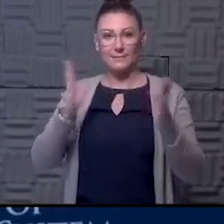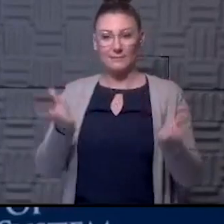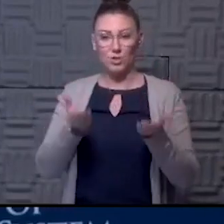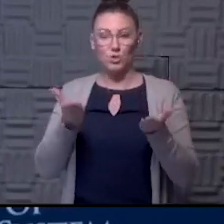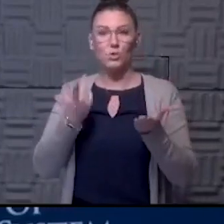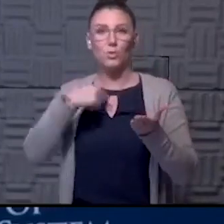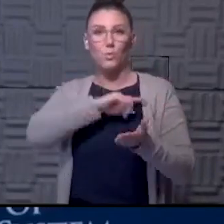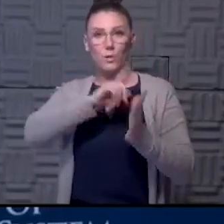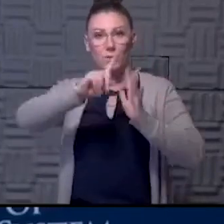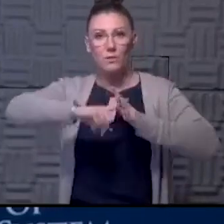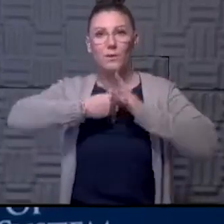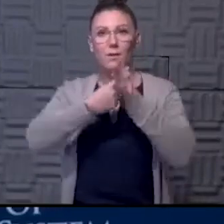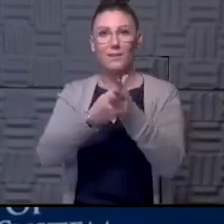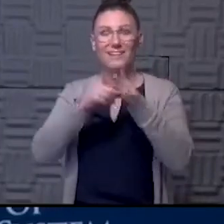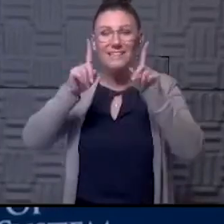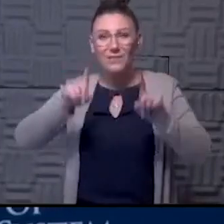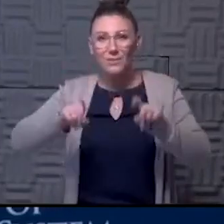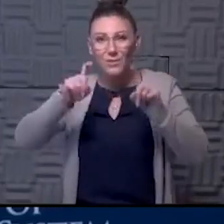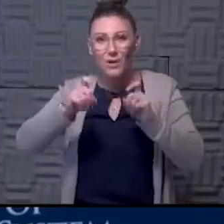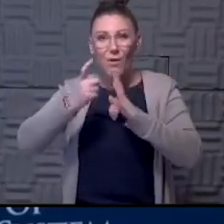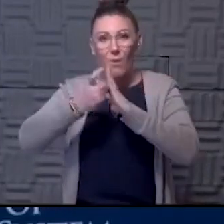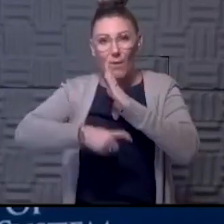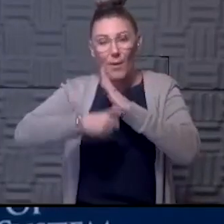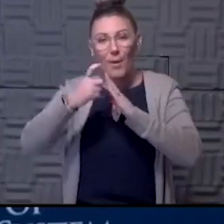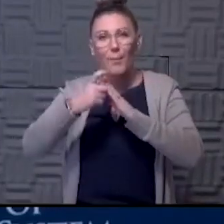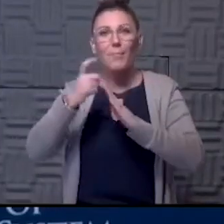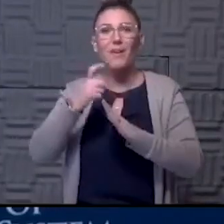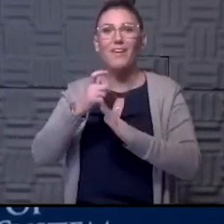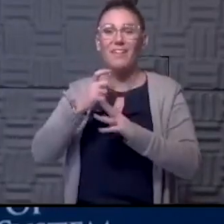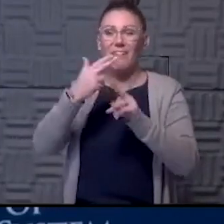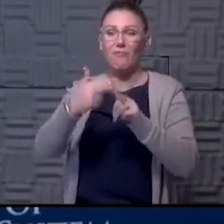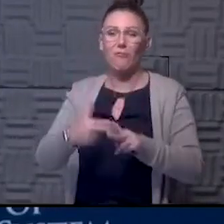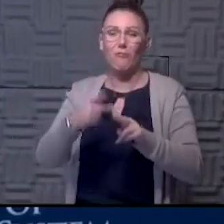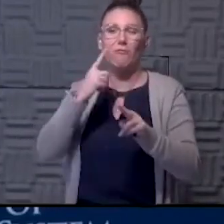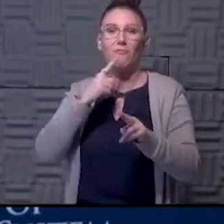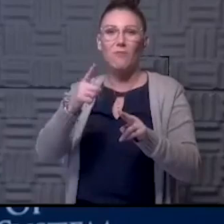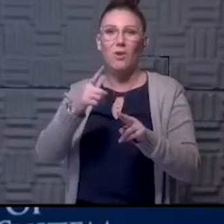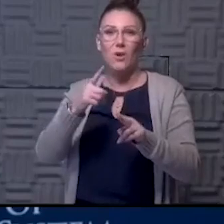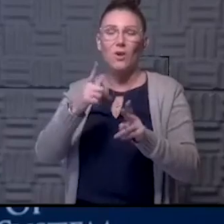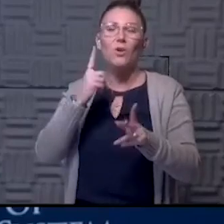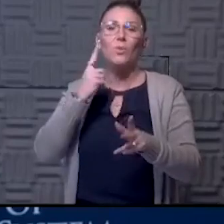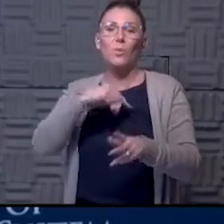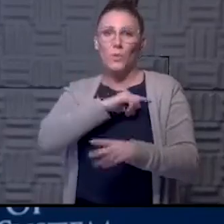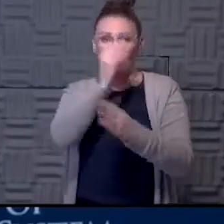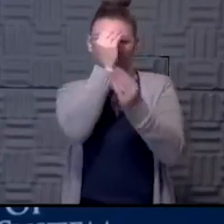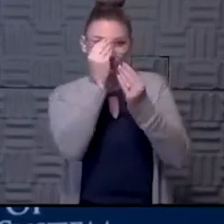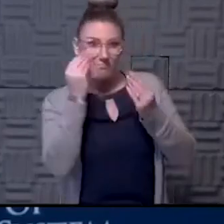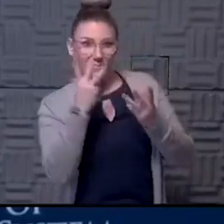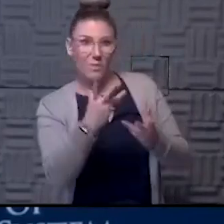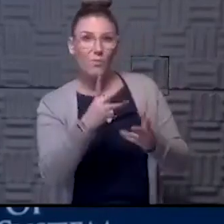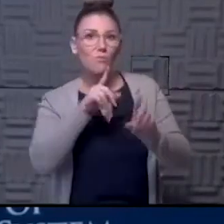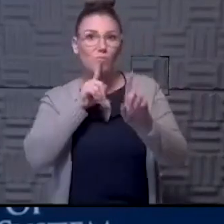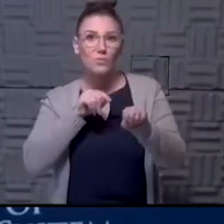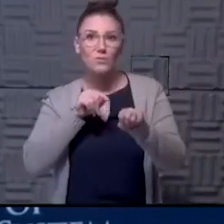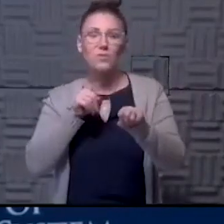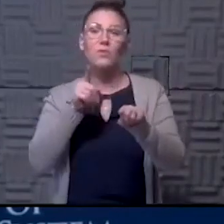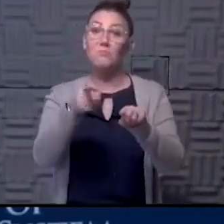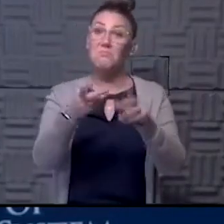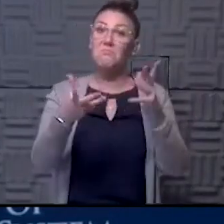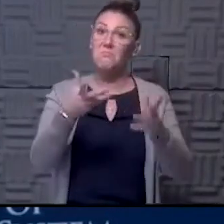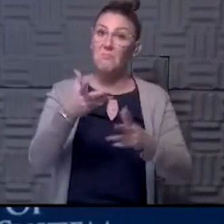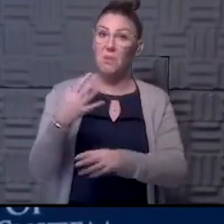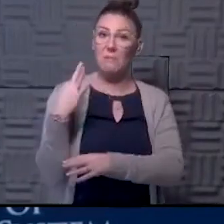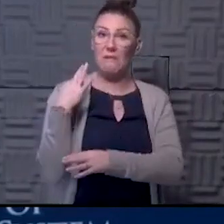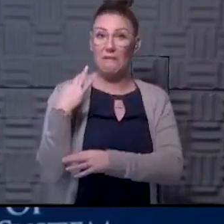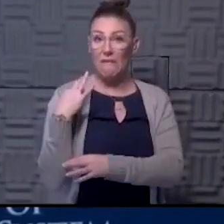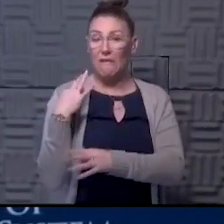that initial screening automatically. And as we call those test results, we do let patients know that they are potentially a candidate if